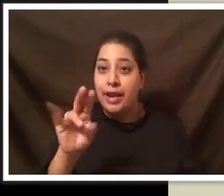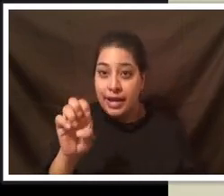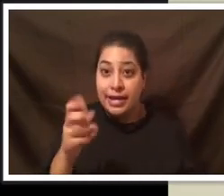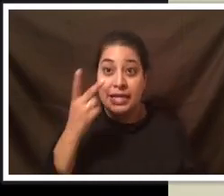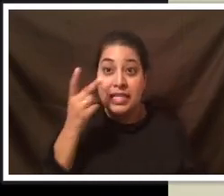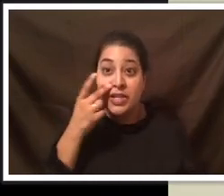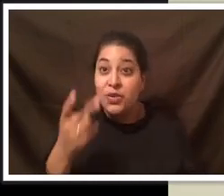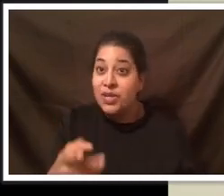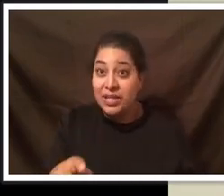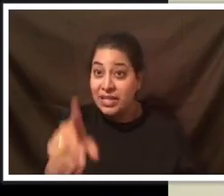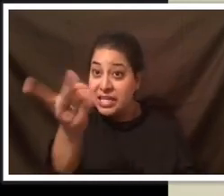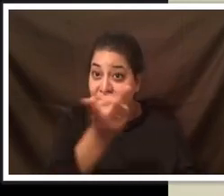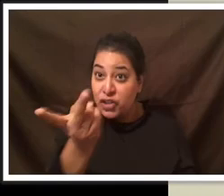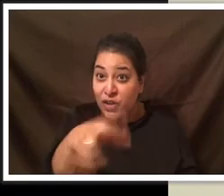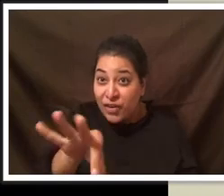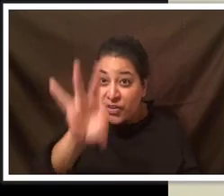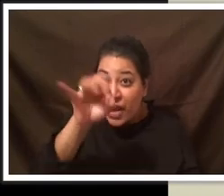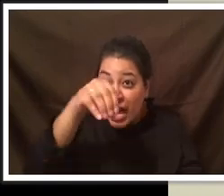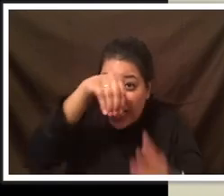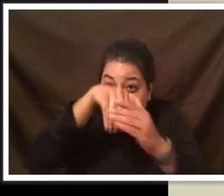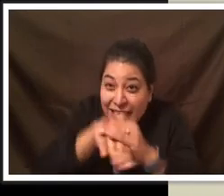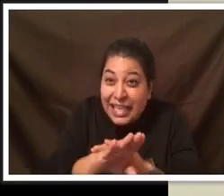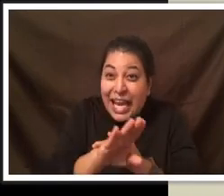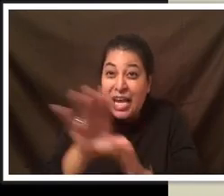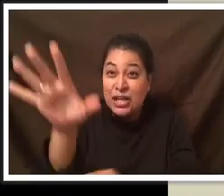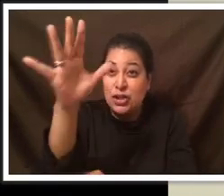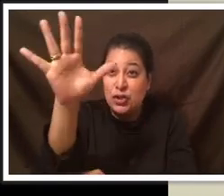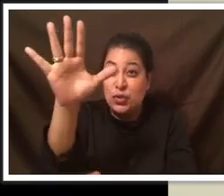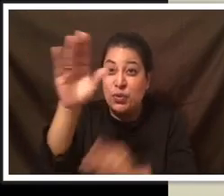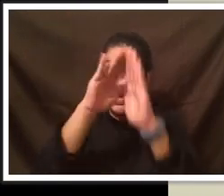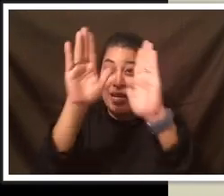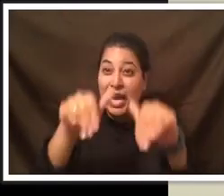found in the treehouse.